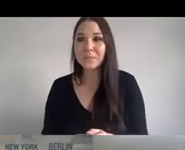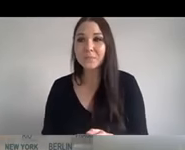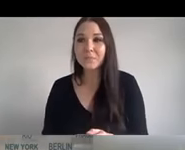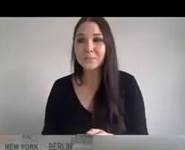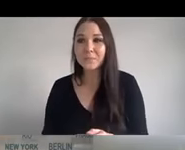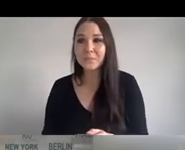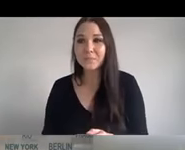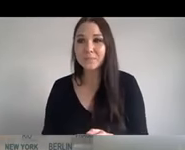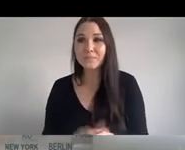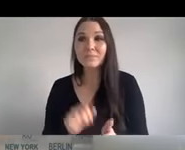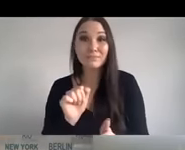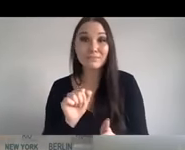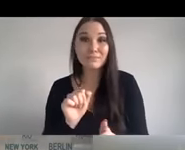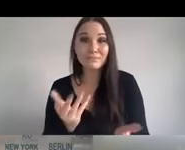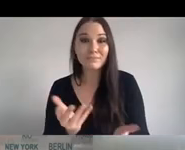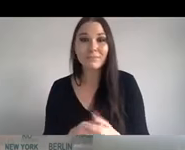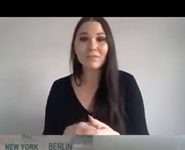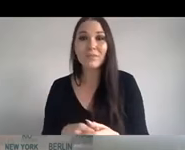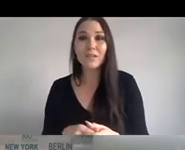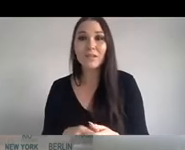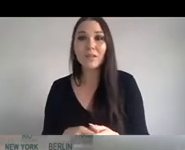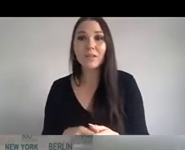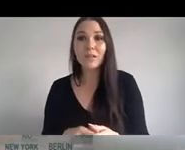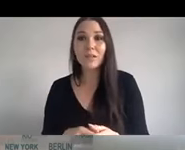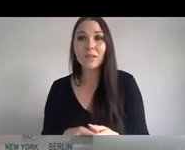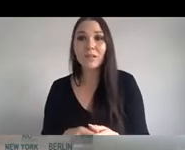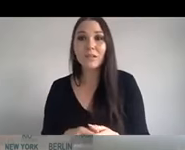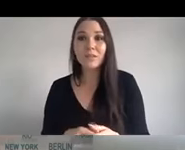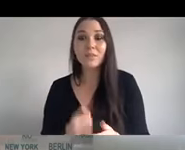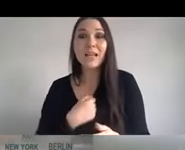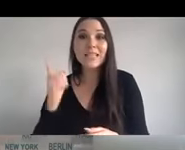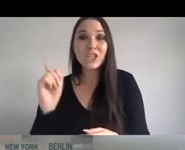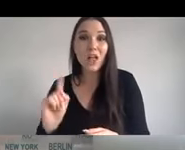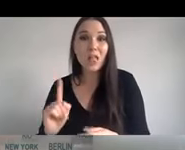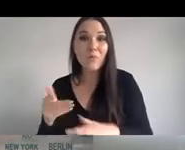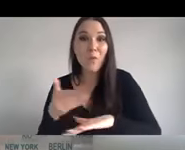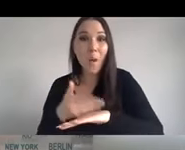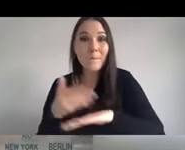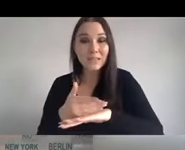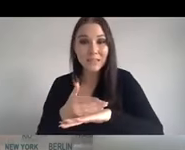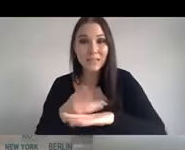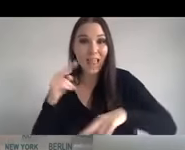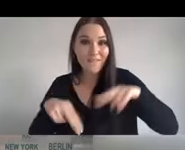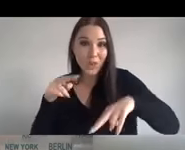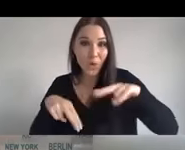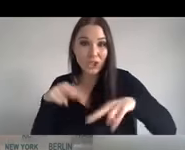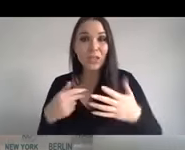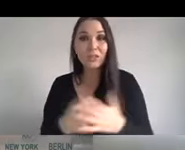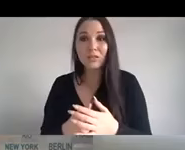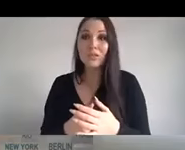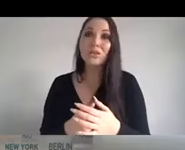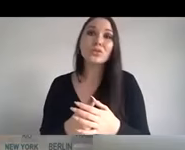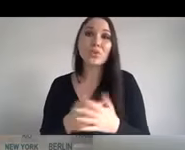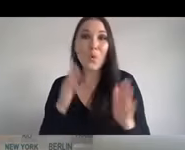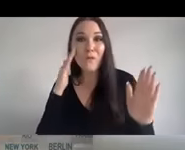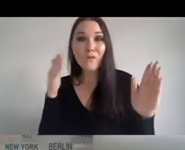Yeah, sure. KickID actually offers a digital performance evaluation for soccer players. So we are solely focused